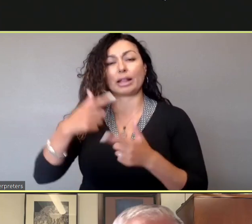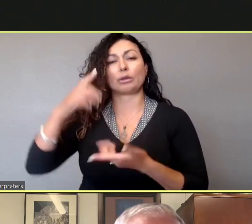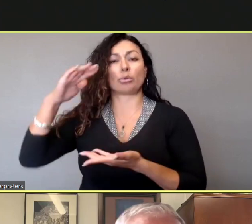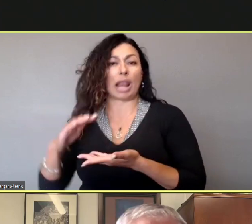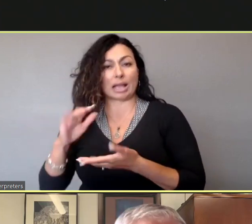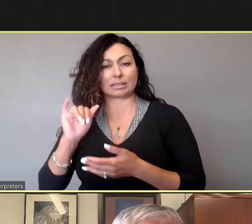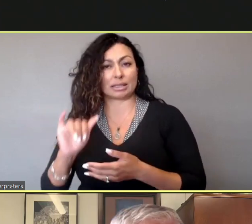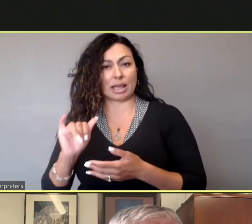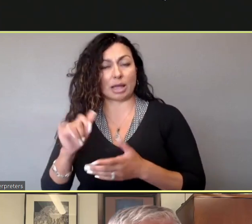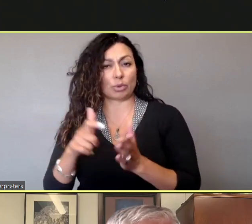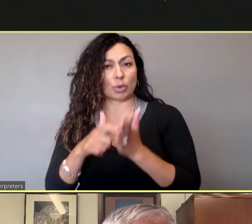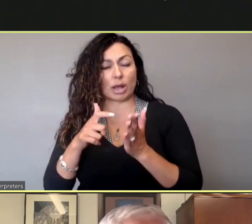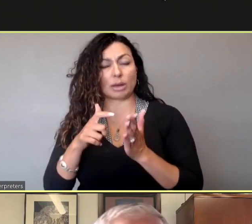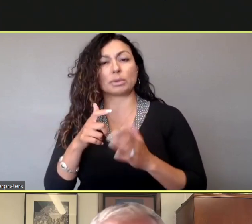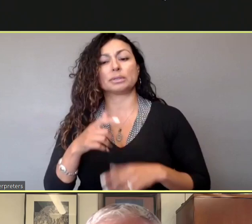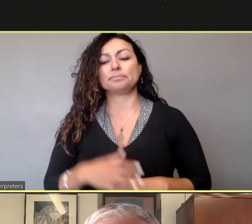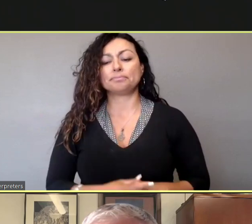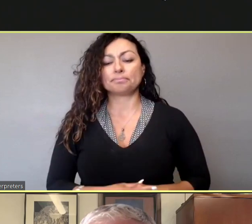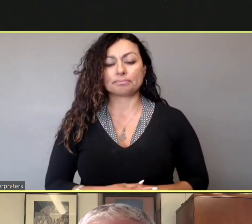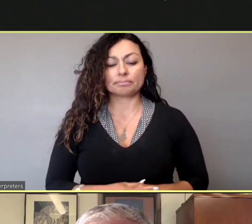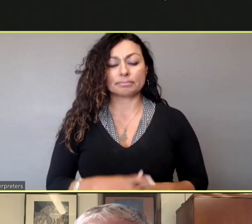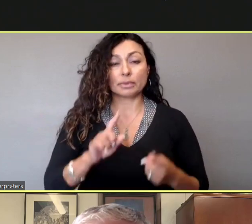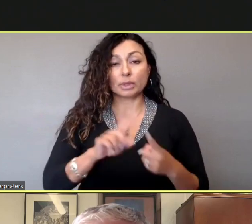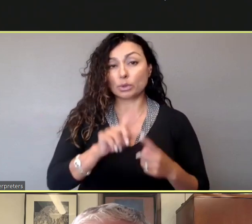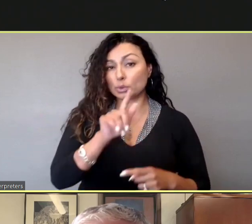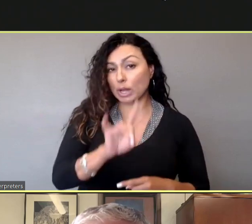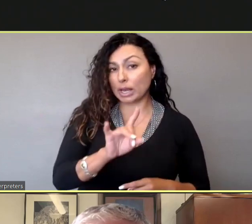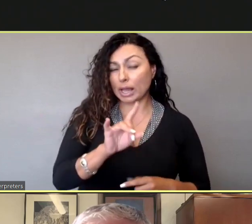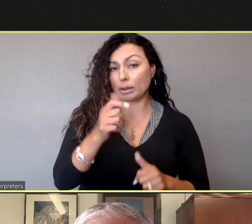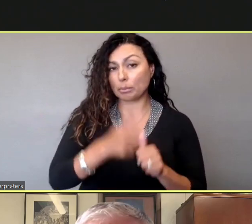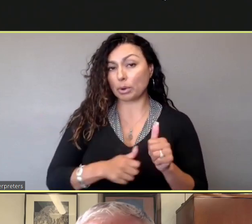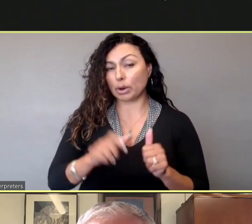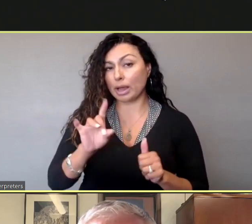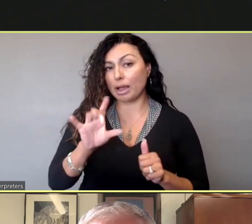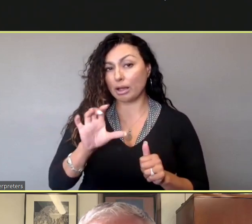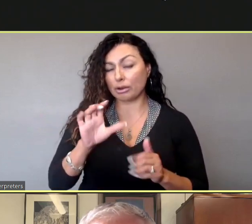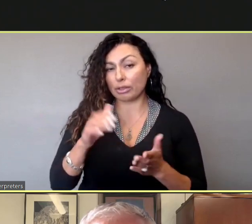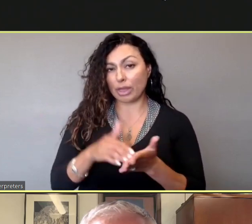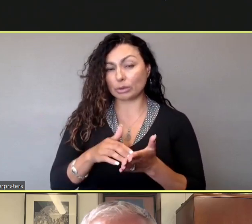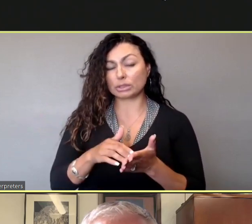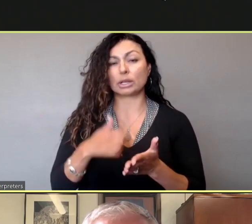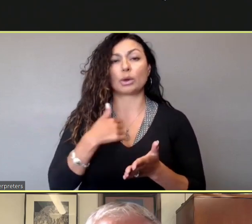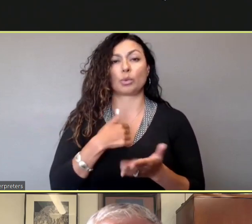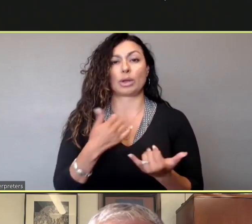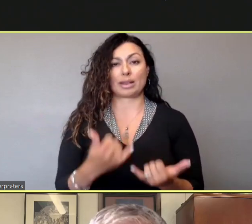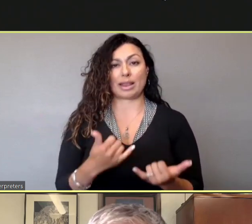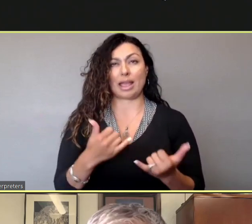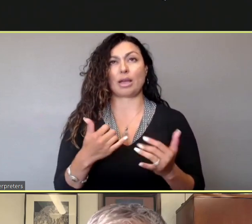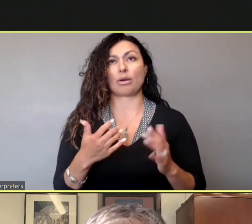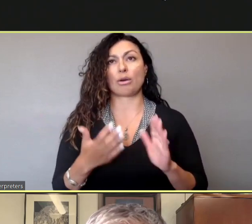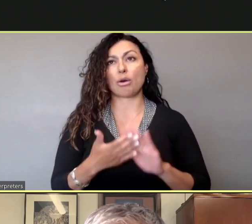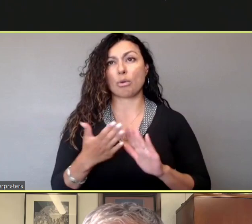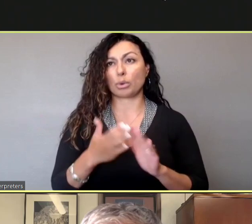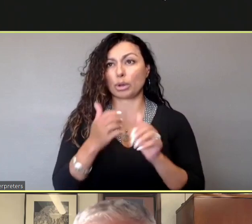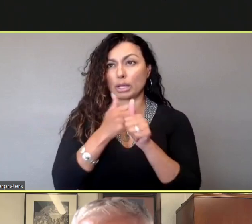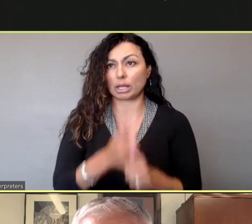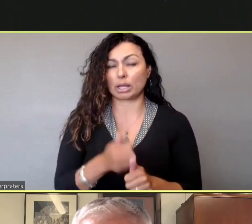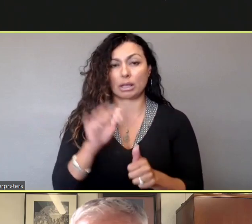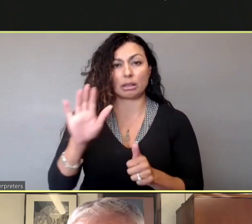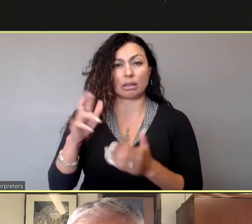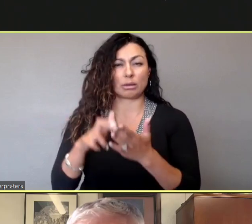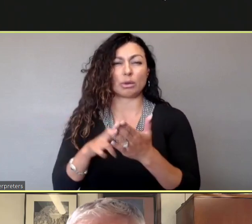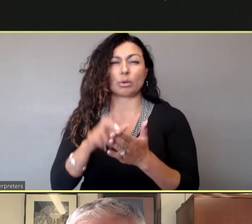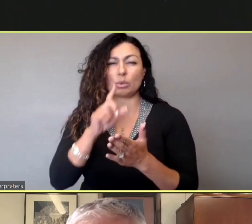to take it up to 28 cases per 100,000, what we're operating at now. That it's sort of a